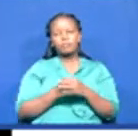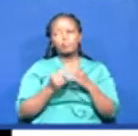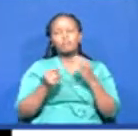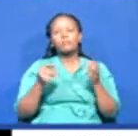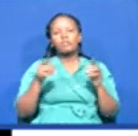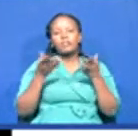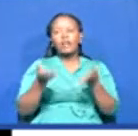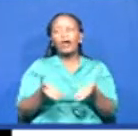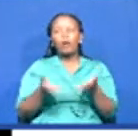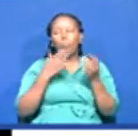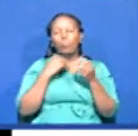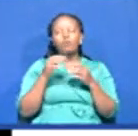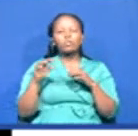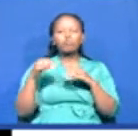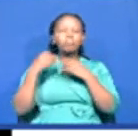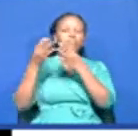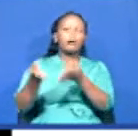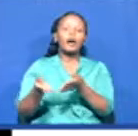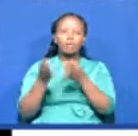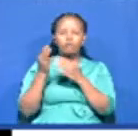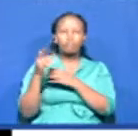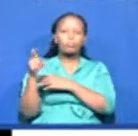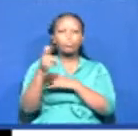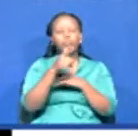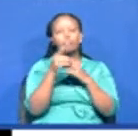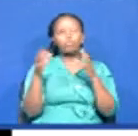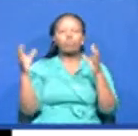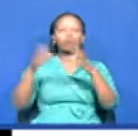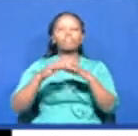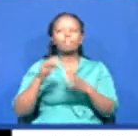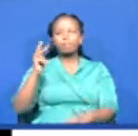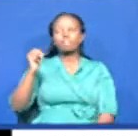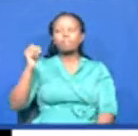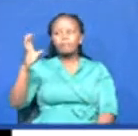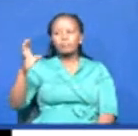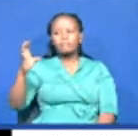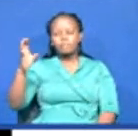to hand you over to the Master of Ceremony.